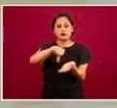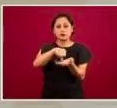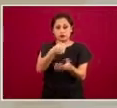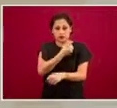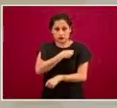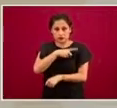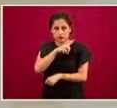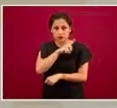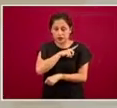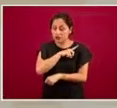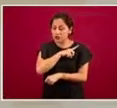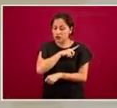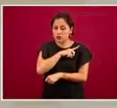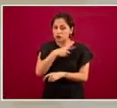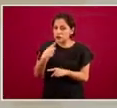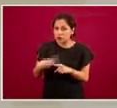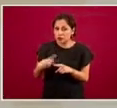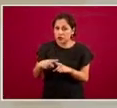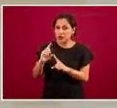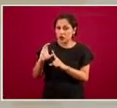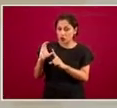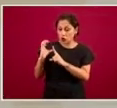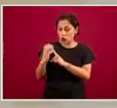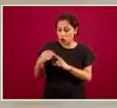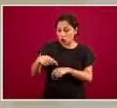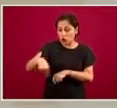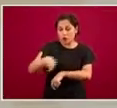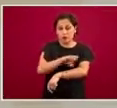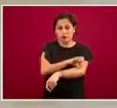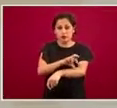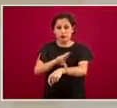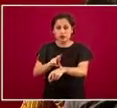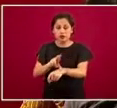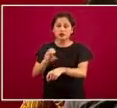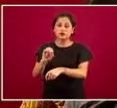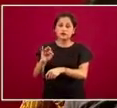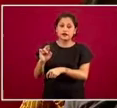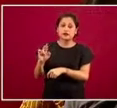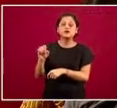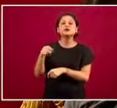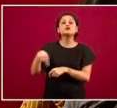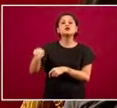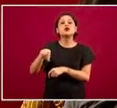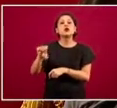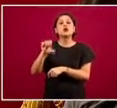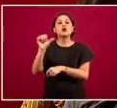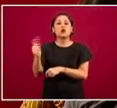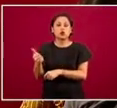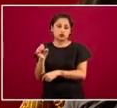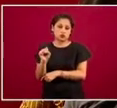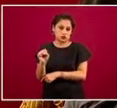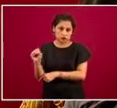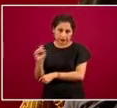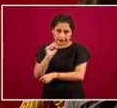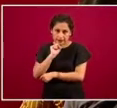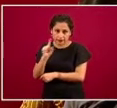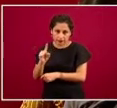COVID-19 inside social correction centers, inside